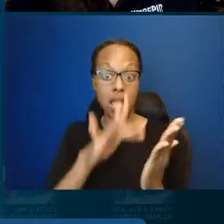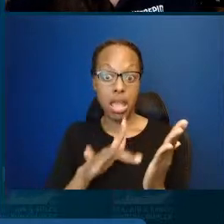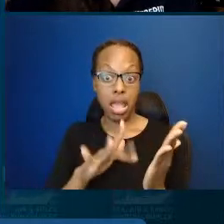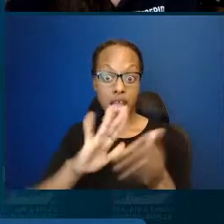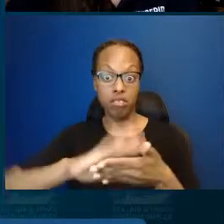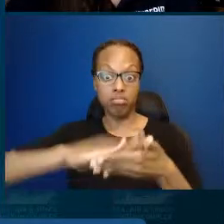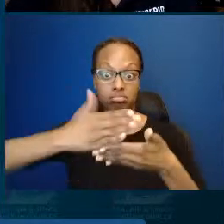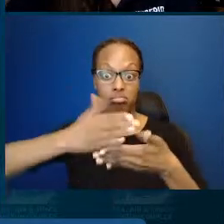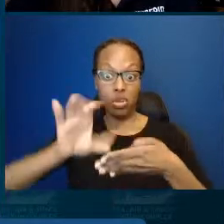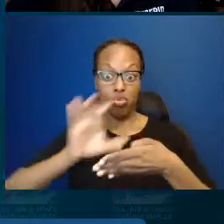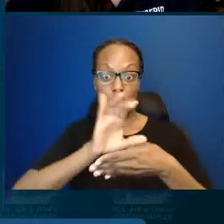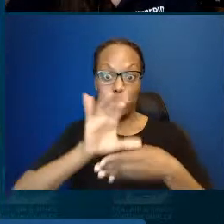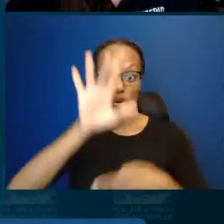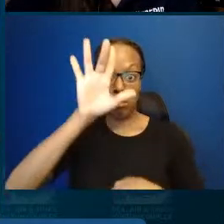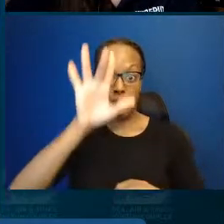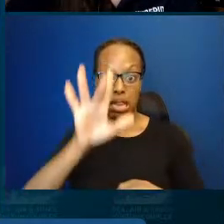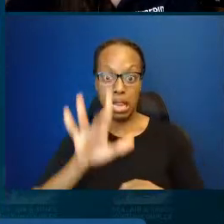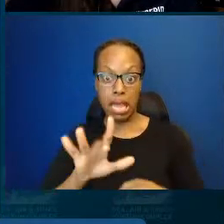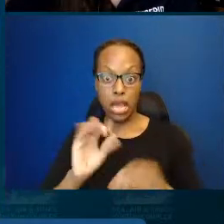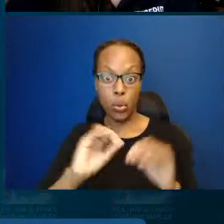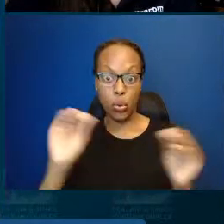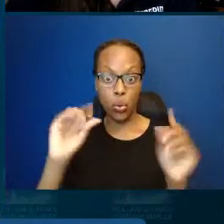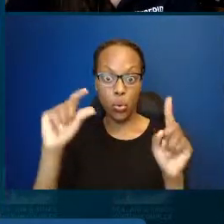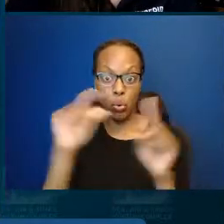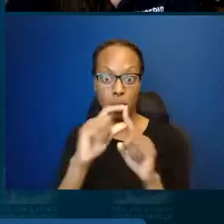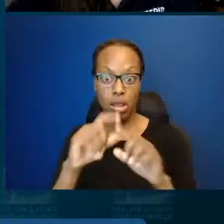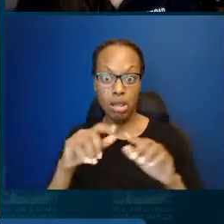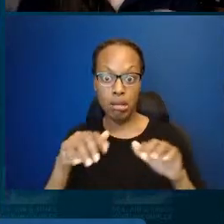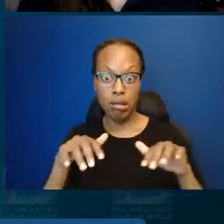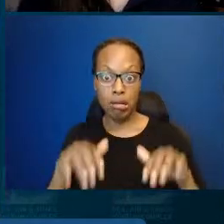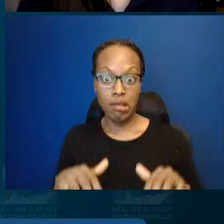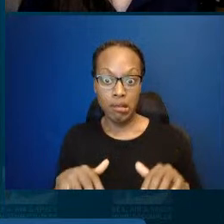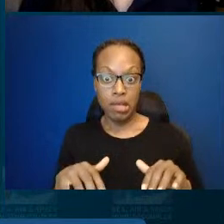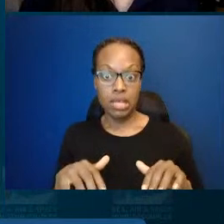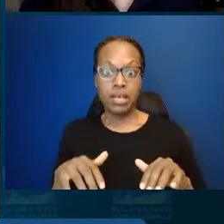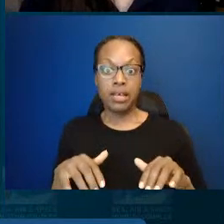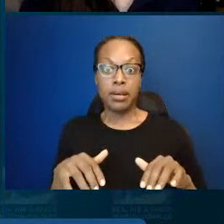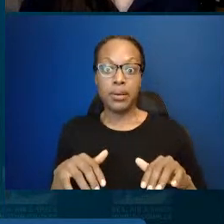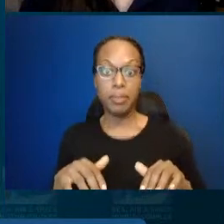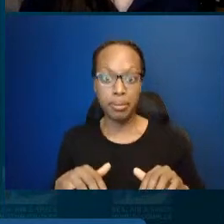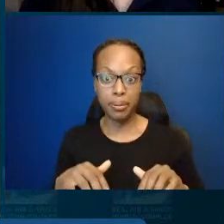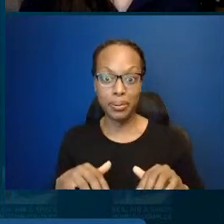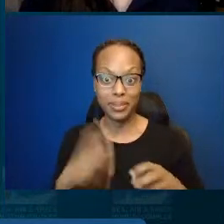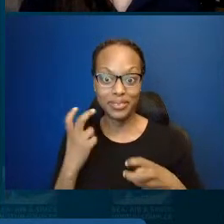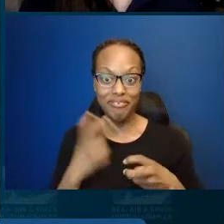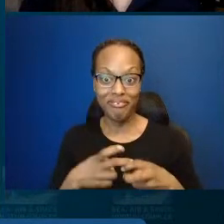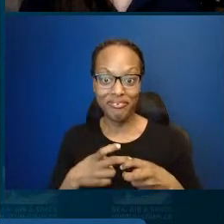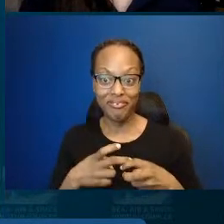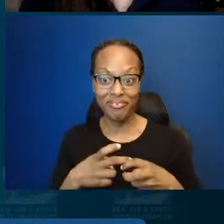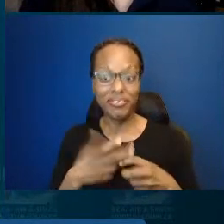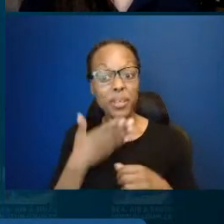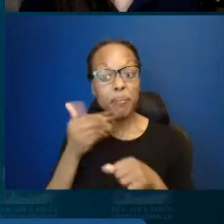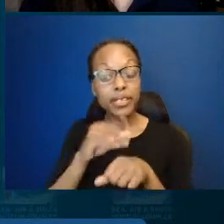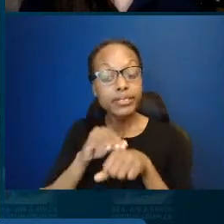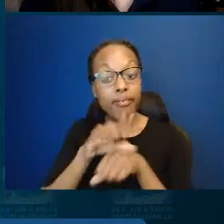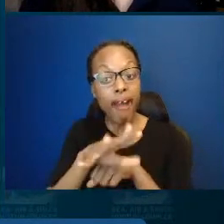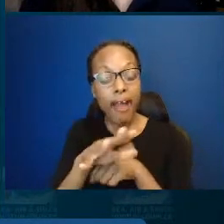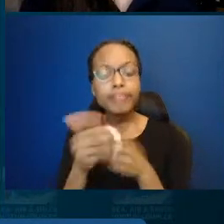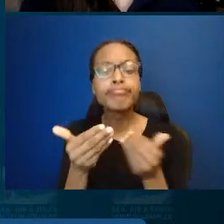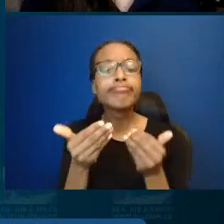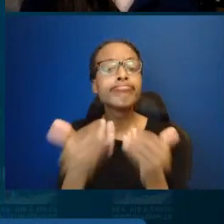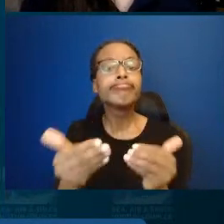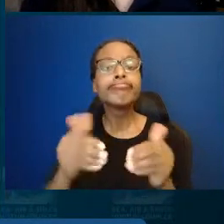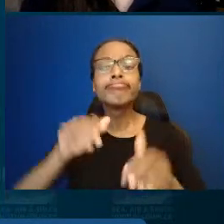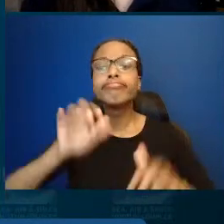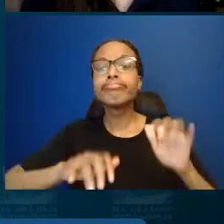on your computer with 0 words on it. But the best piece of advice I have is just start writing. It